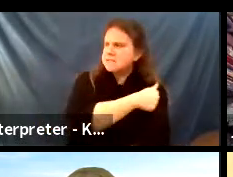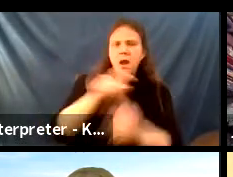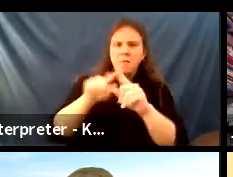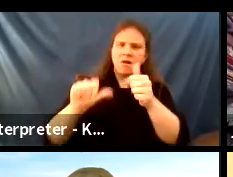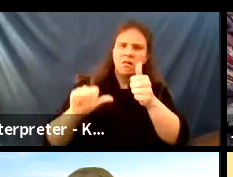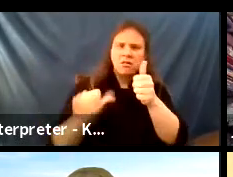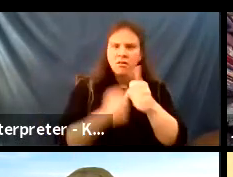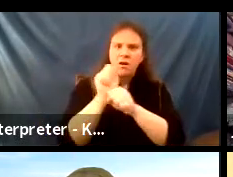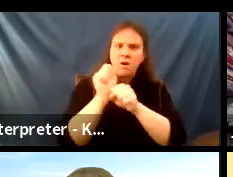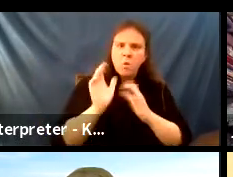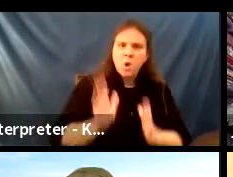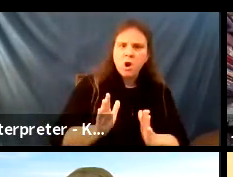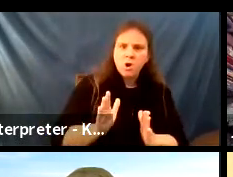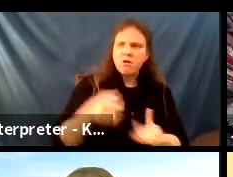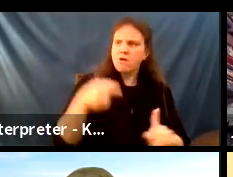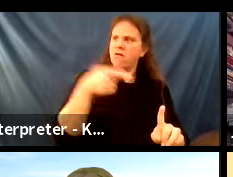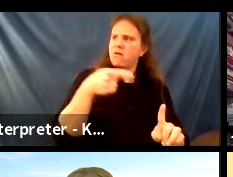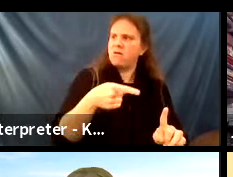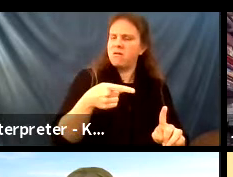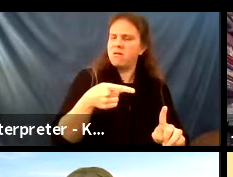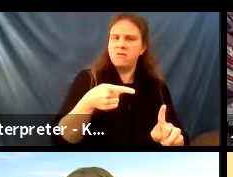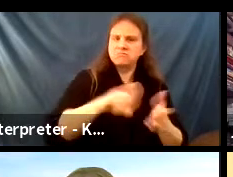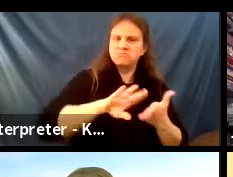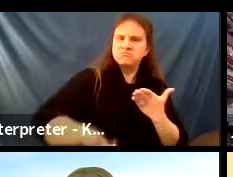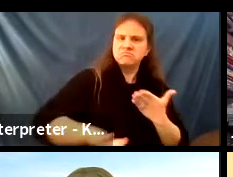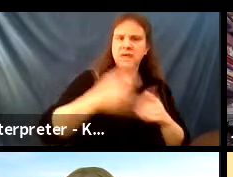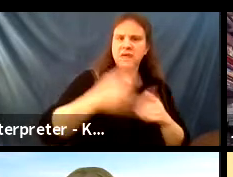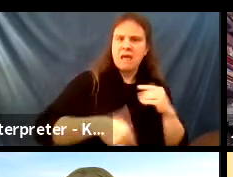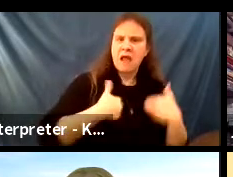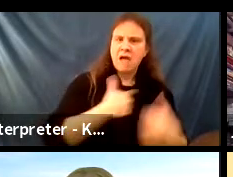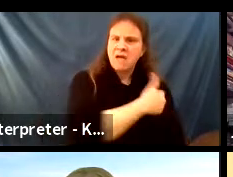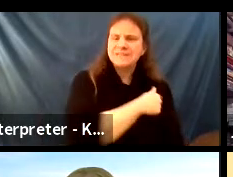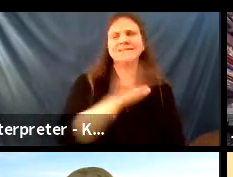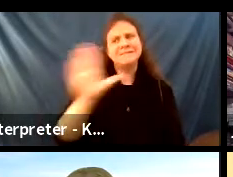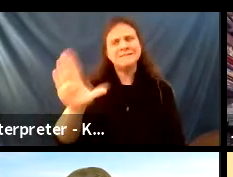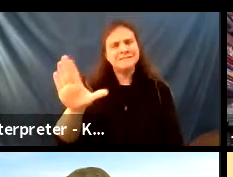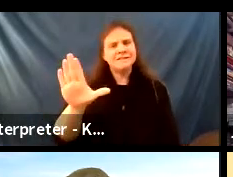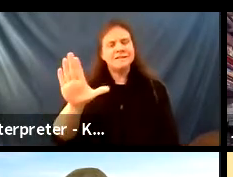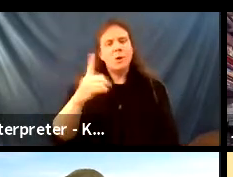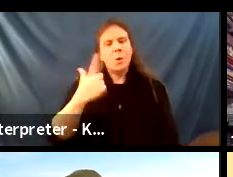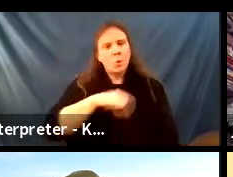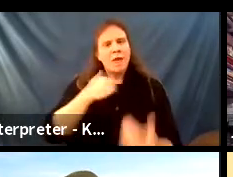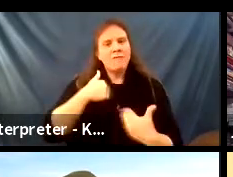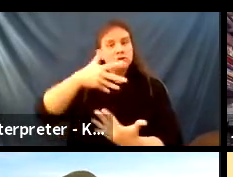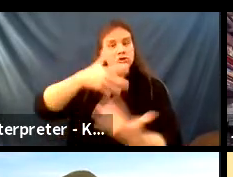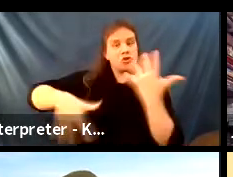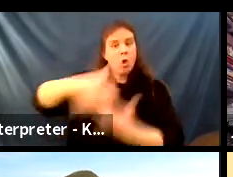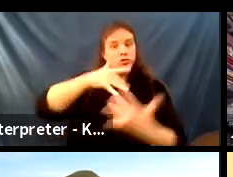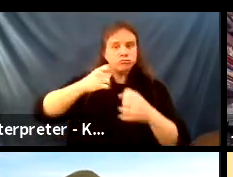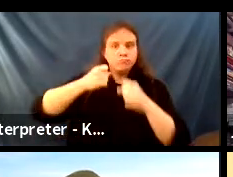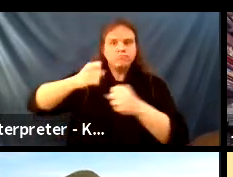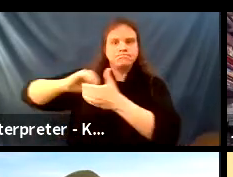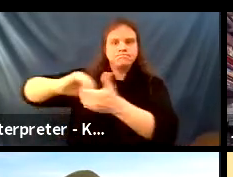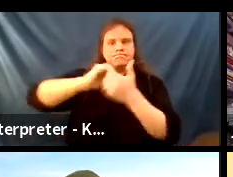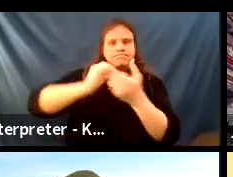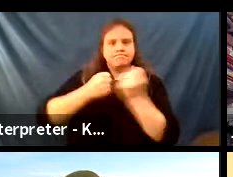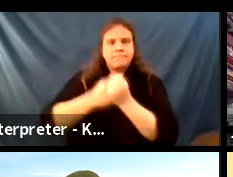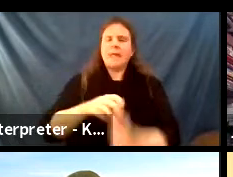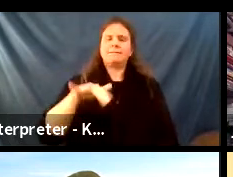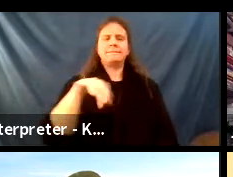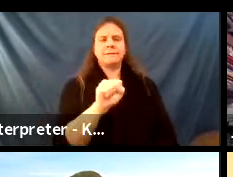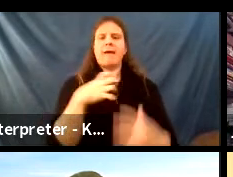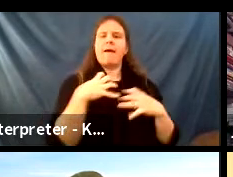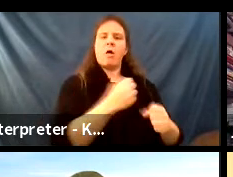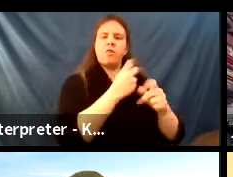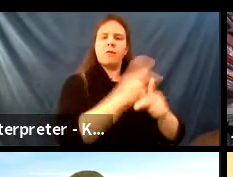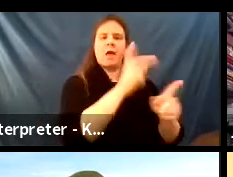somebody who might be more worthy than me. And then there's a social solidarity here that we all say, yes, the healthcare workers go first.